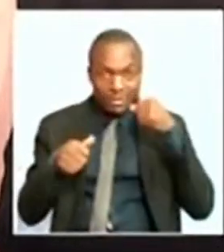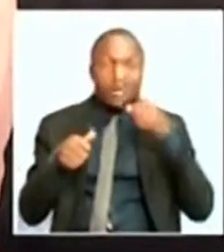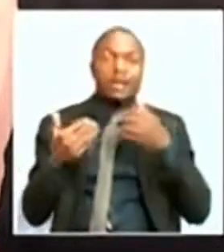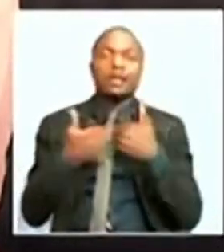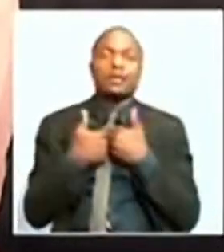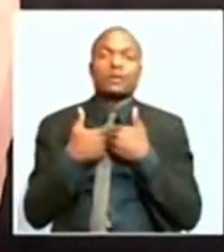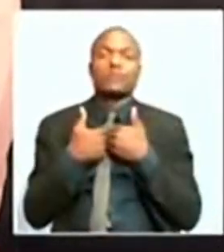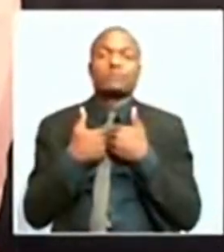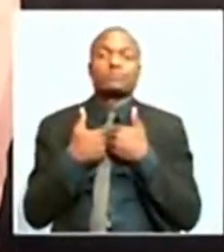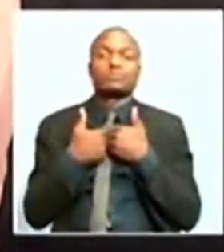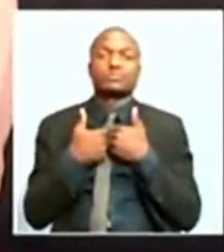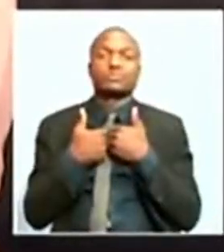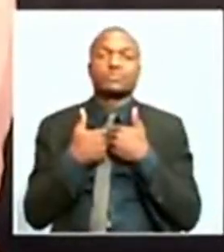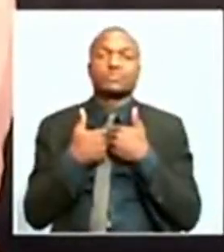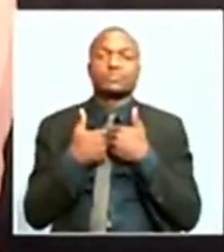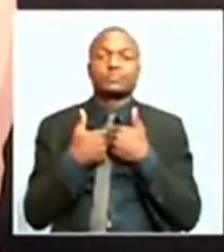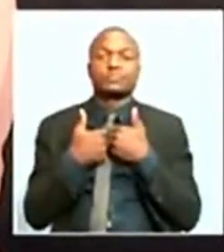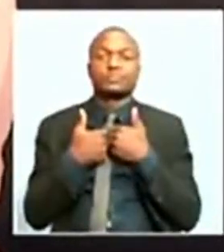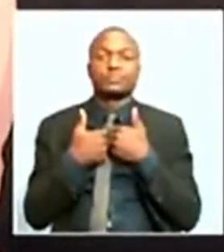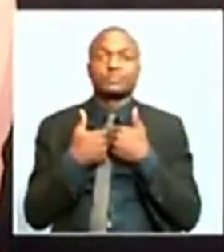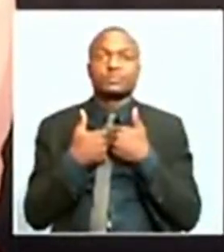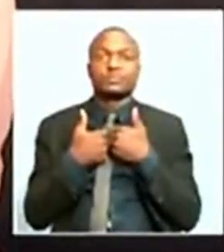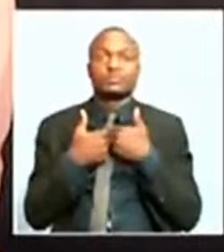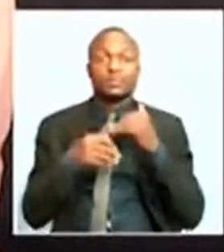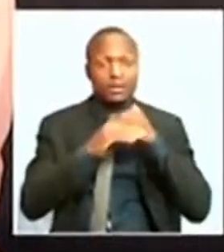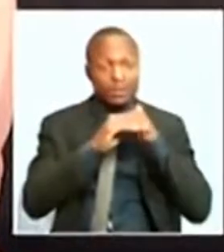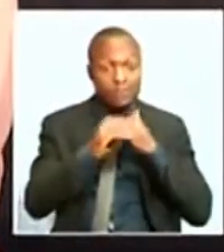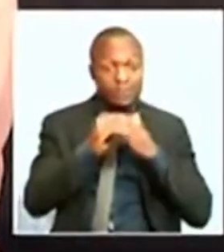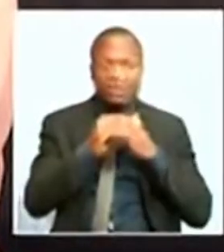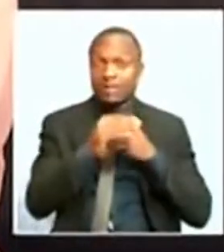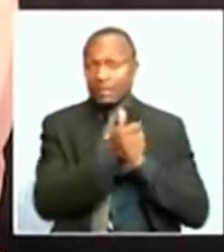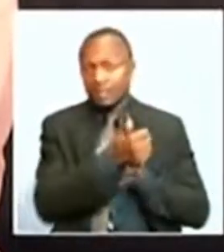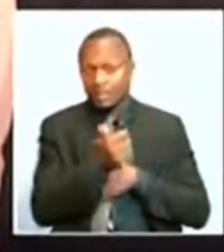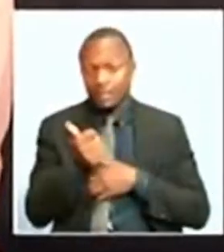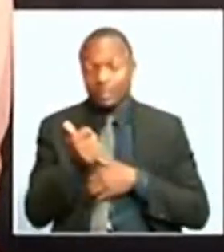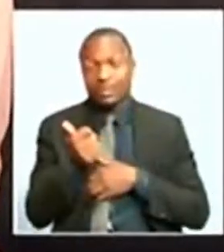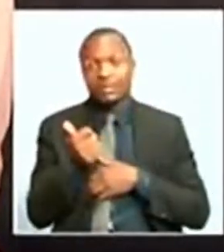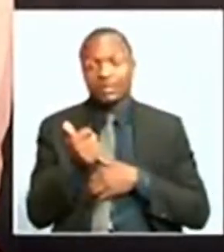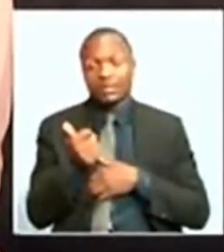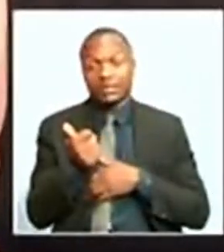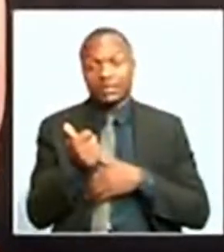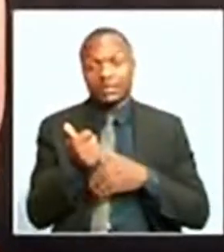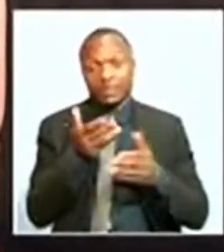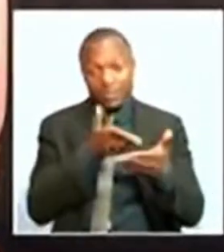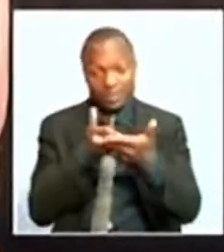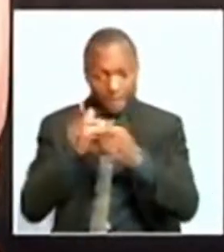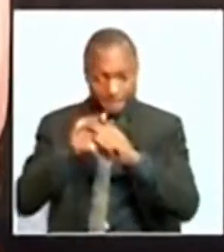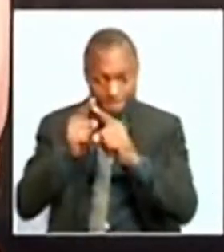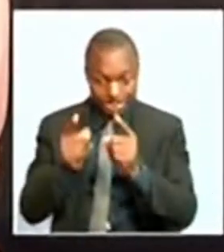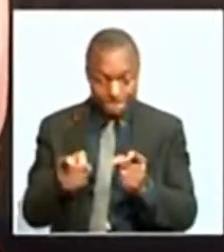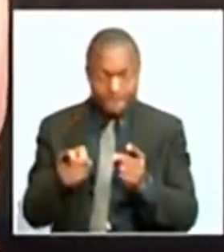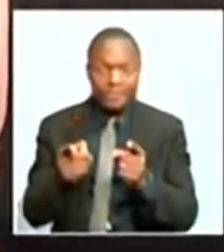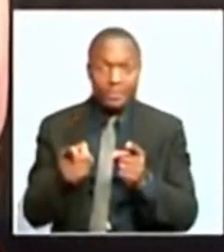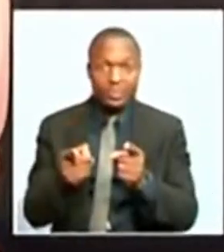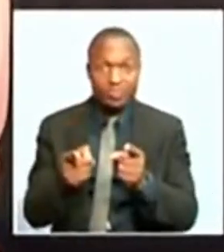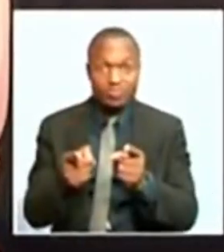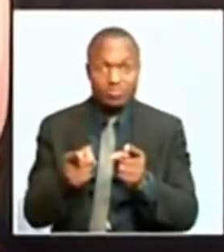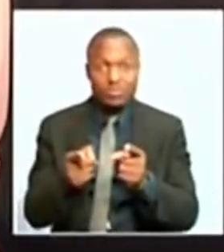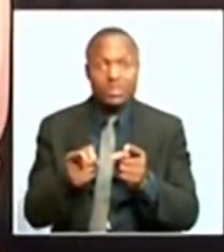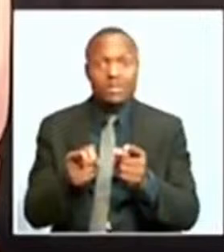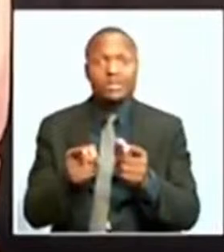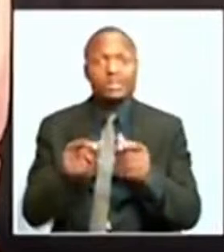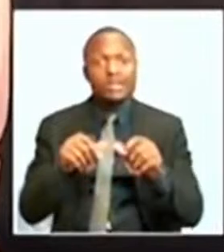have a provision of certain calamities should they strike, but it's the magnitude that then